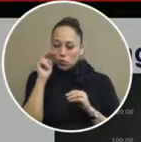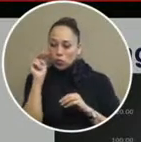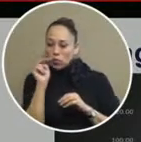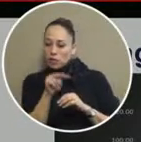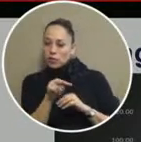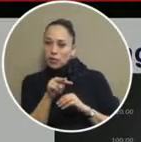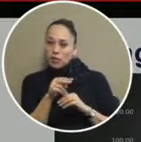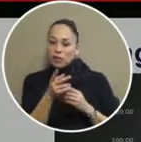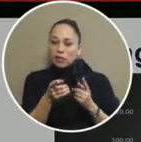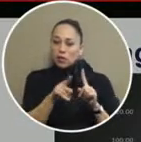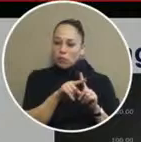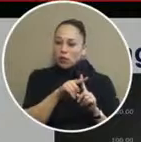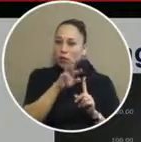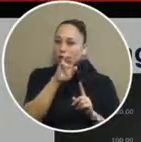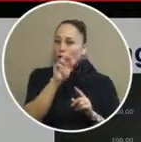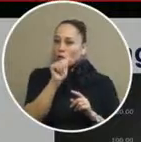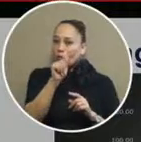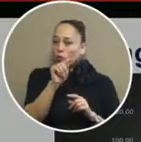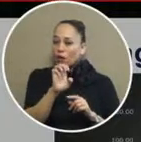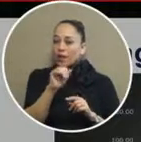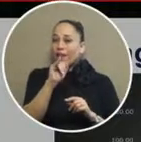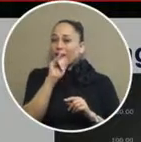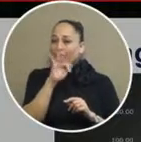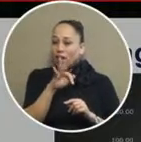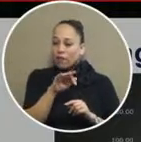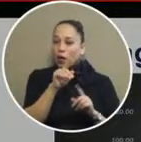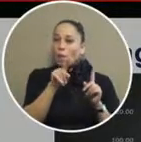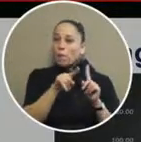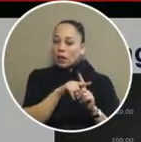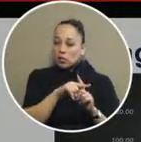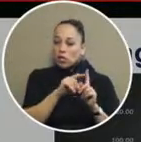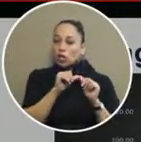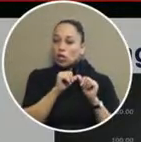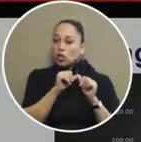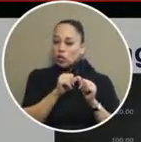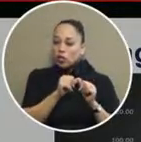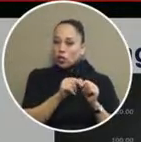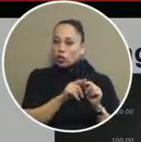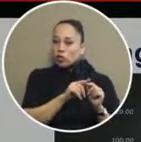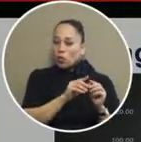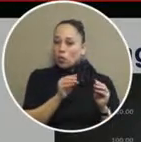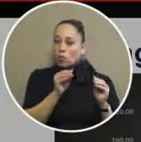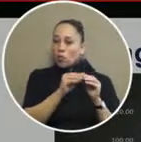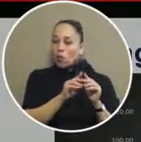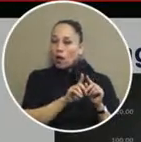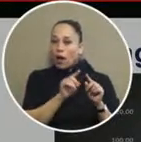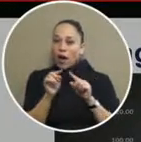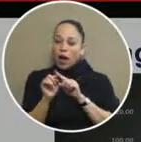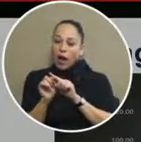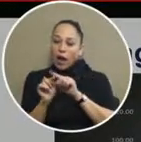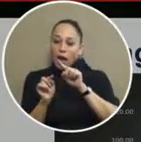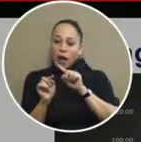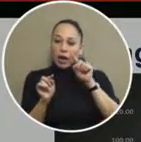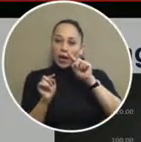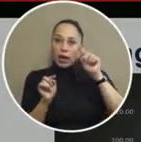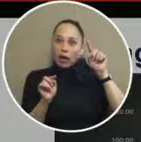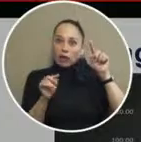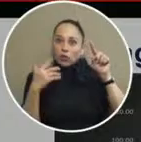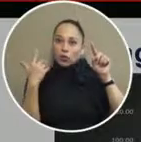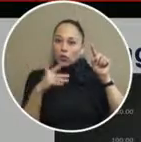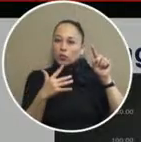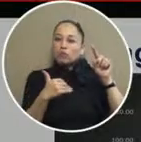is the positivity rate. If the positivity rate continues climbing, then we will be having a lot of